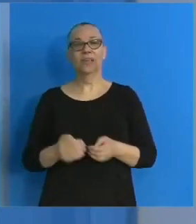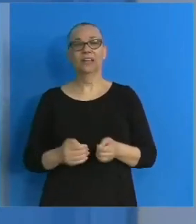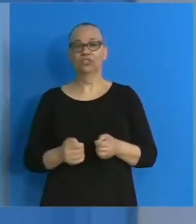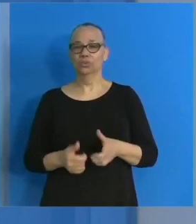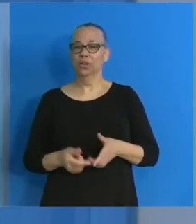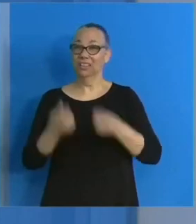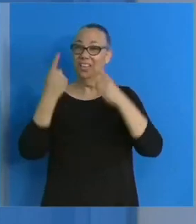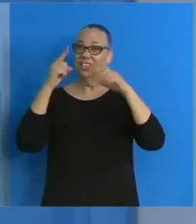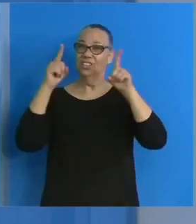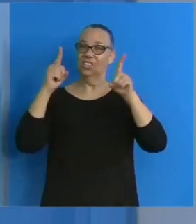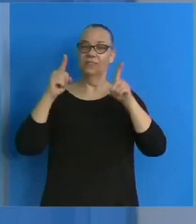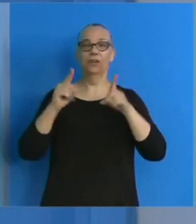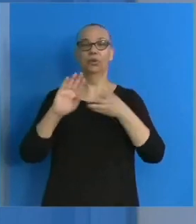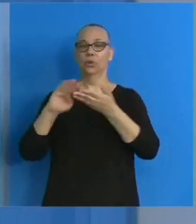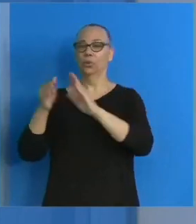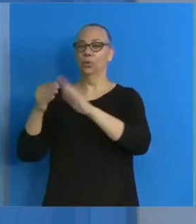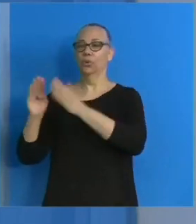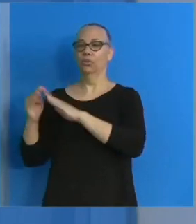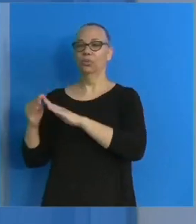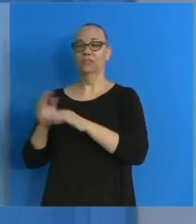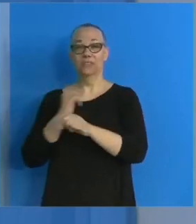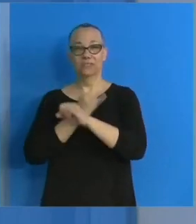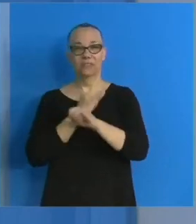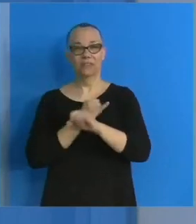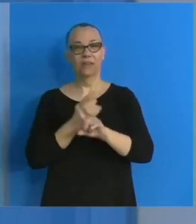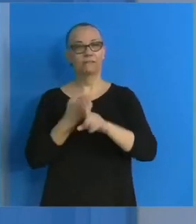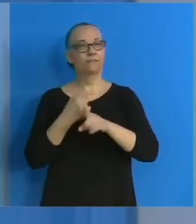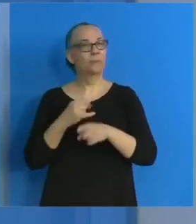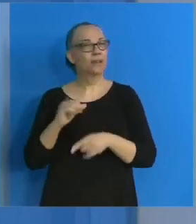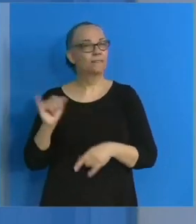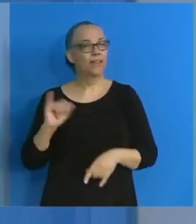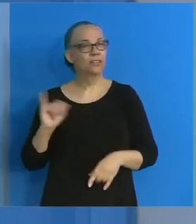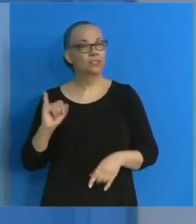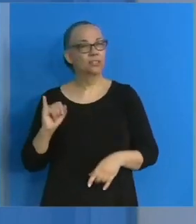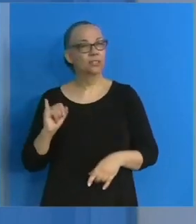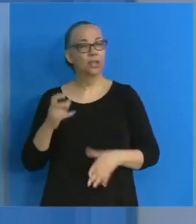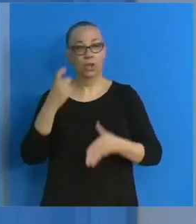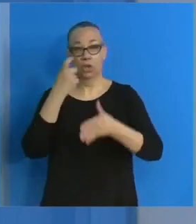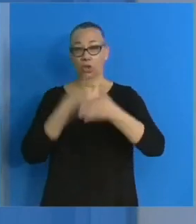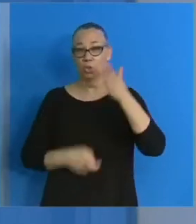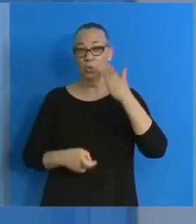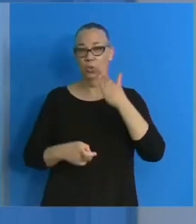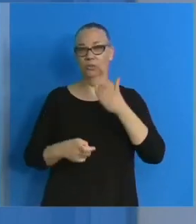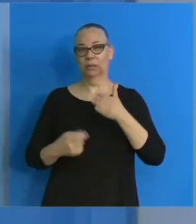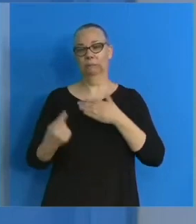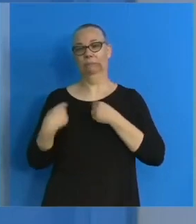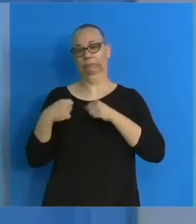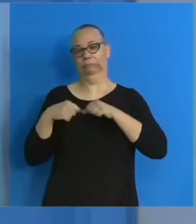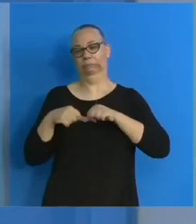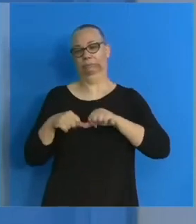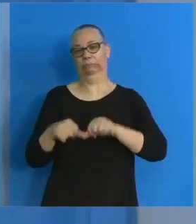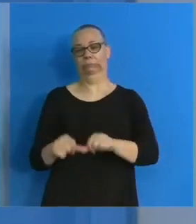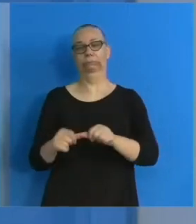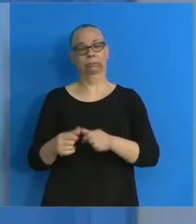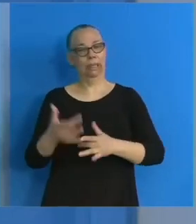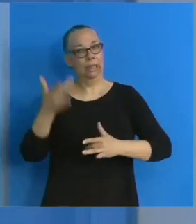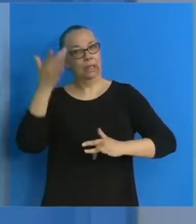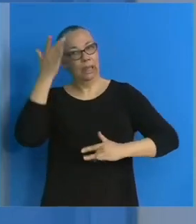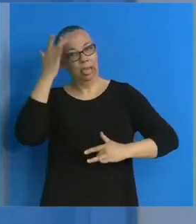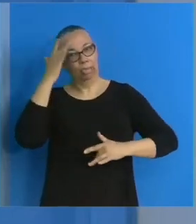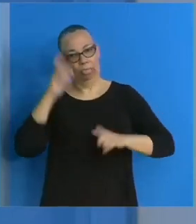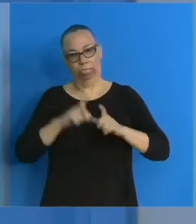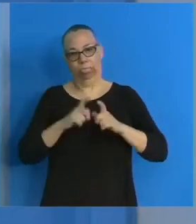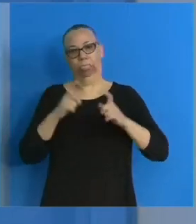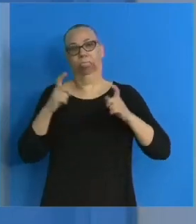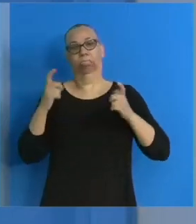from infections. The costs in human lives, immediate and long-term ill health is simply too great.